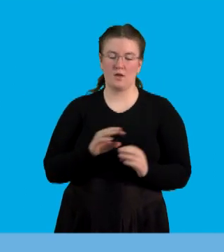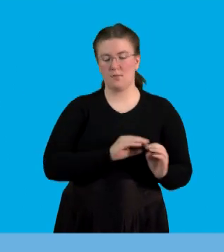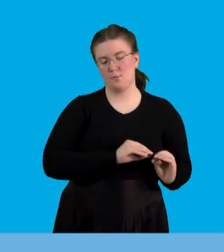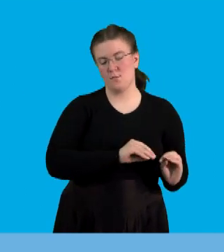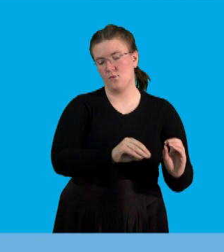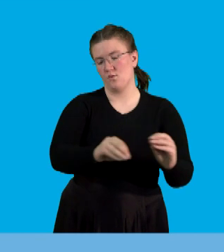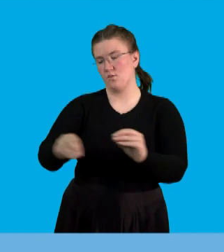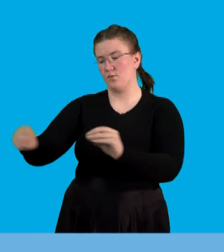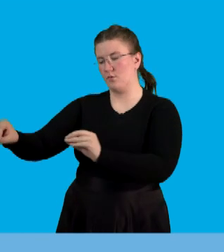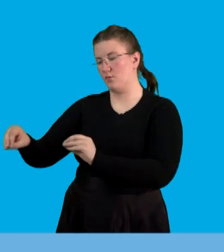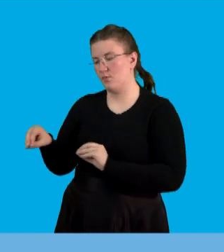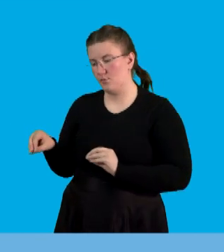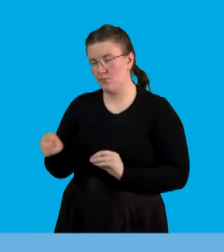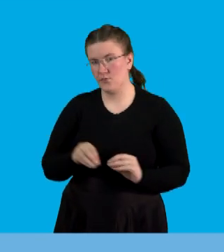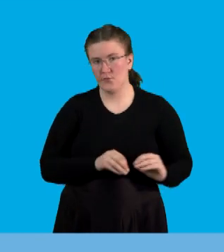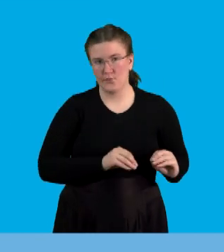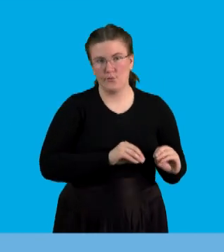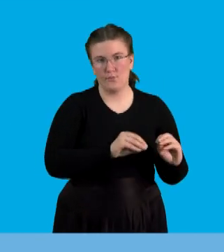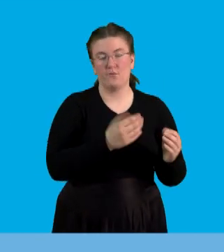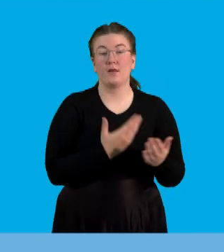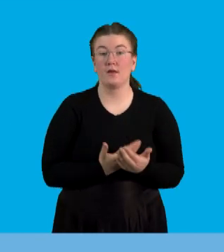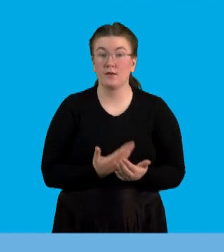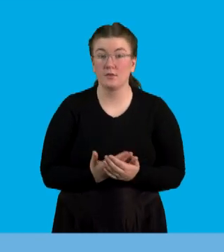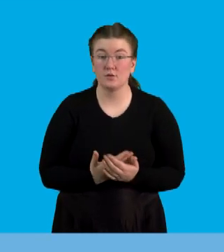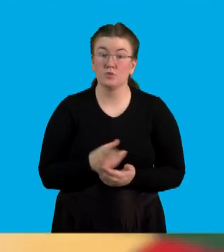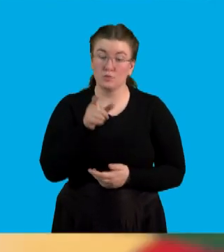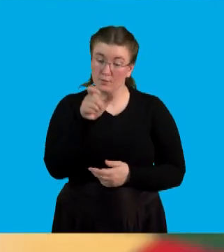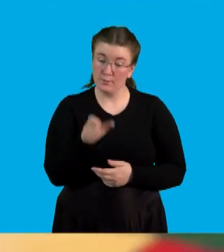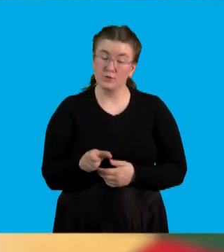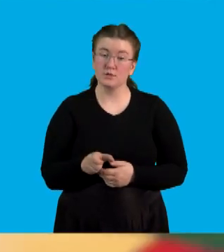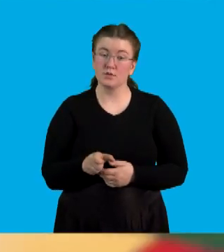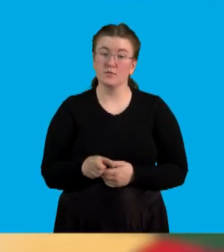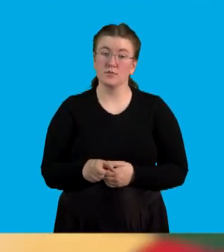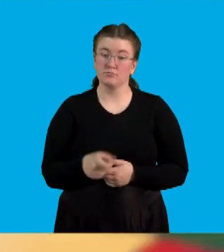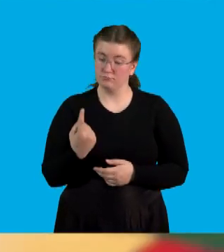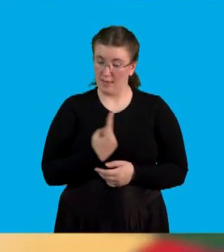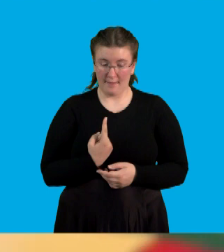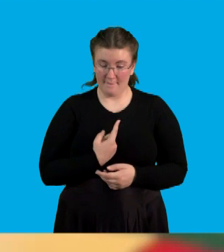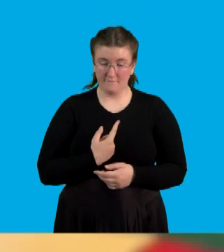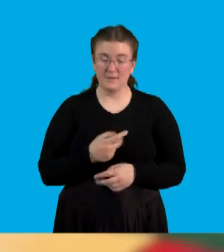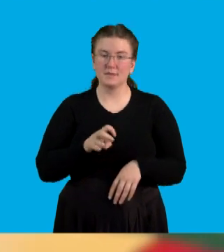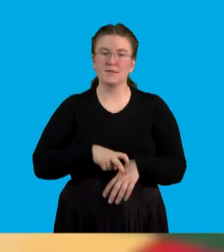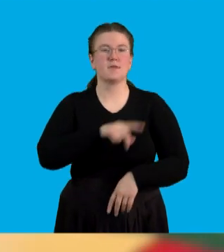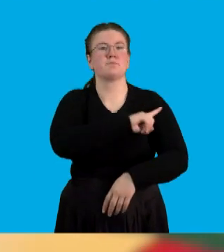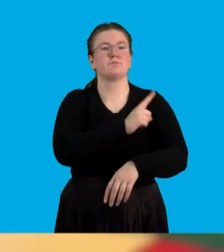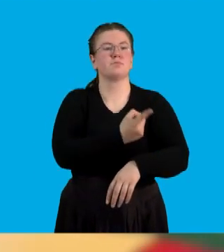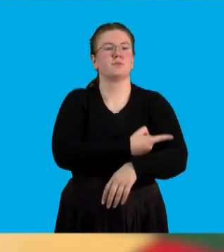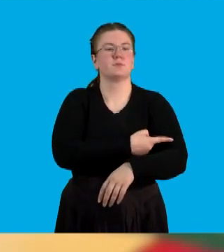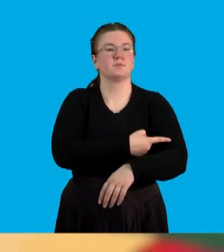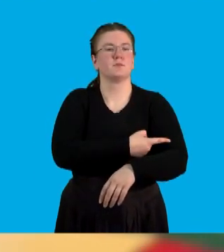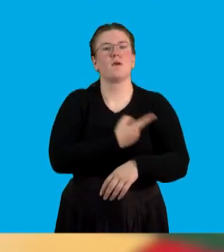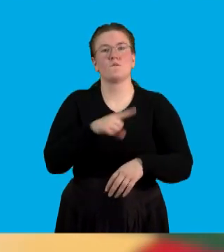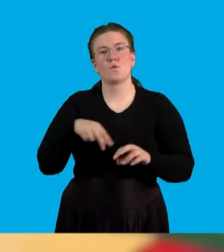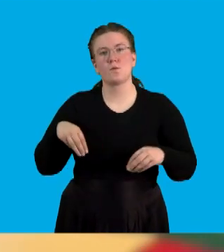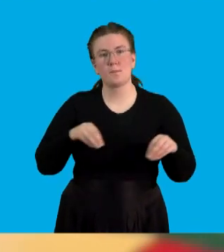start moving through the circuit. So remember that in order for you as an individual to move, you need energy. So these electrons, for them